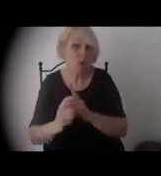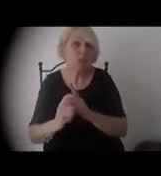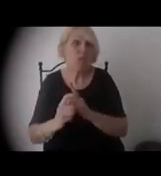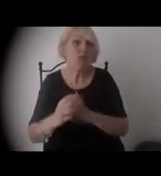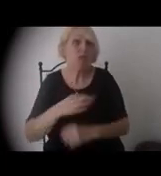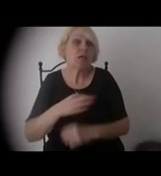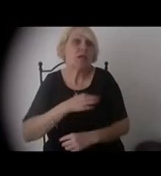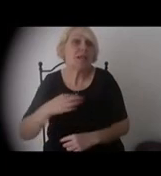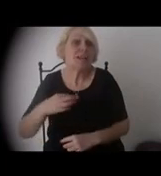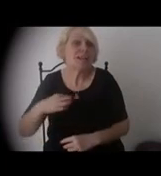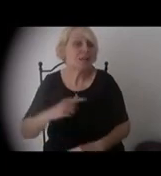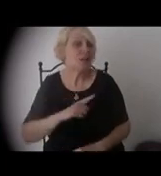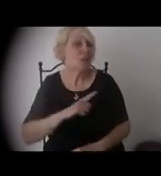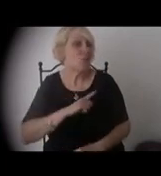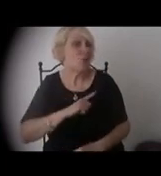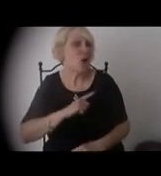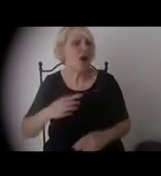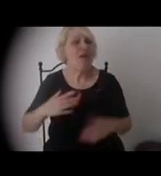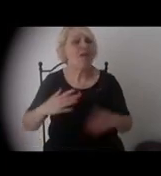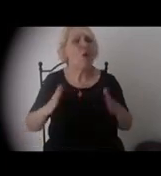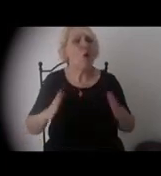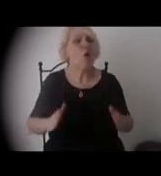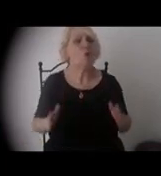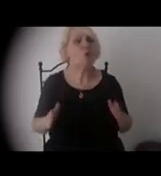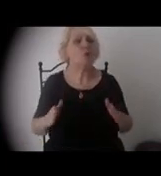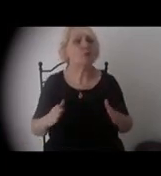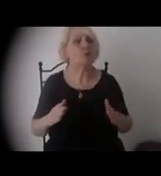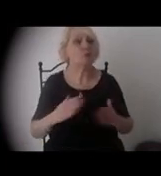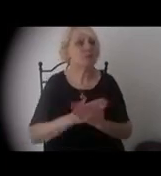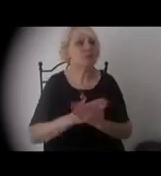in terms of their response